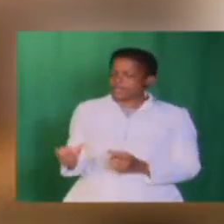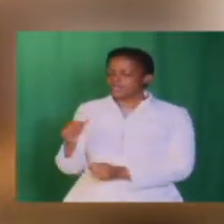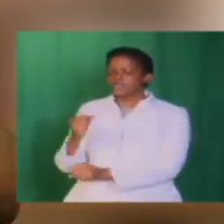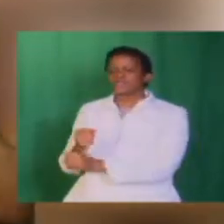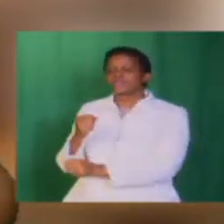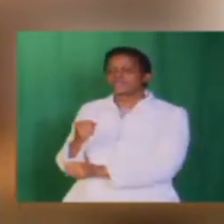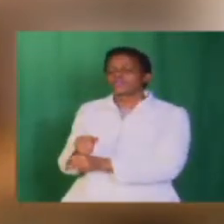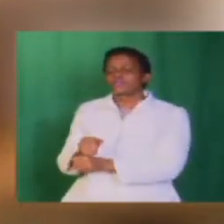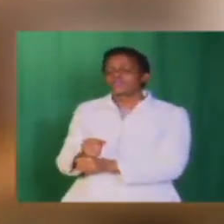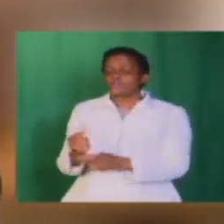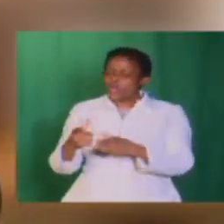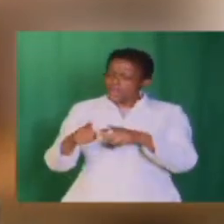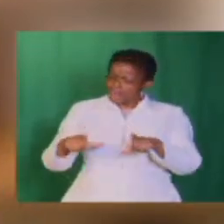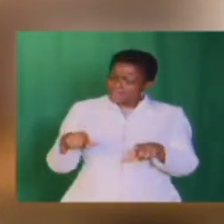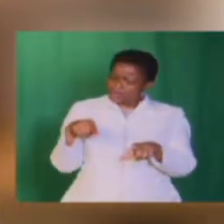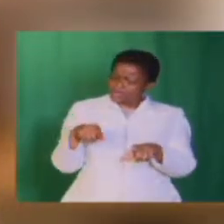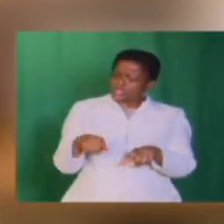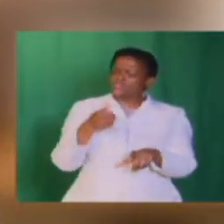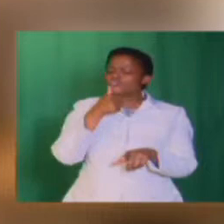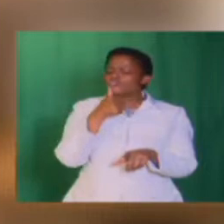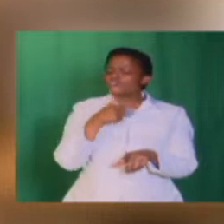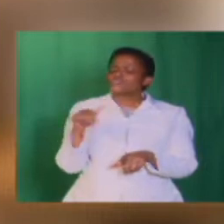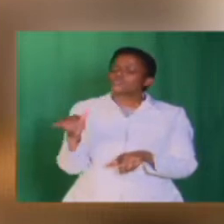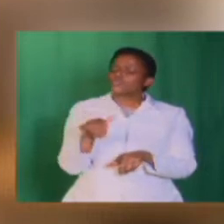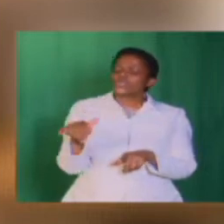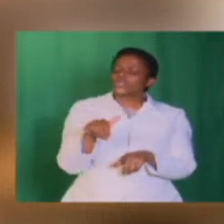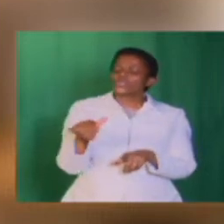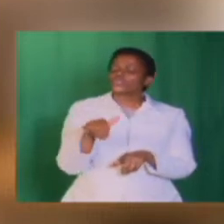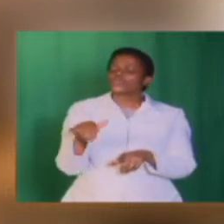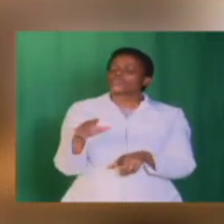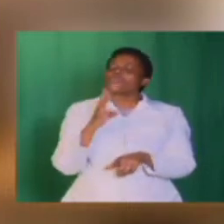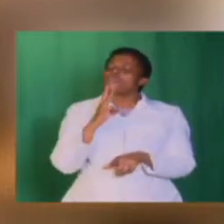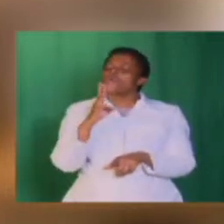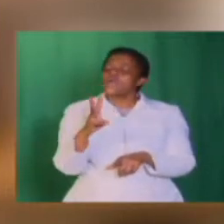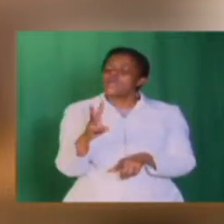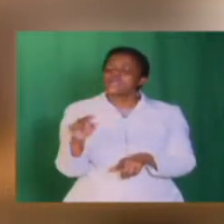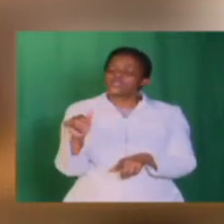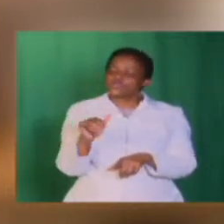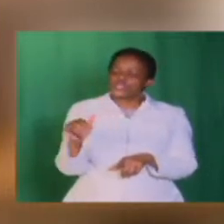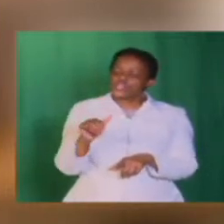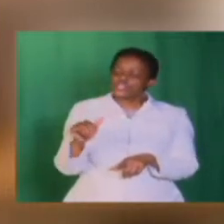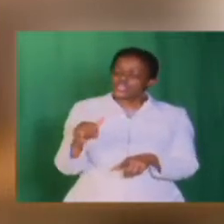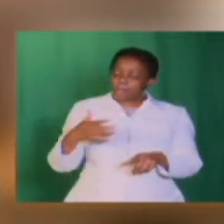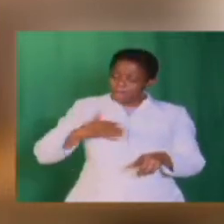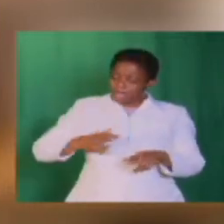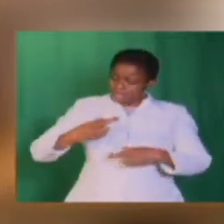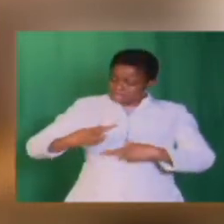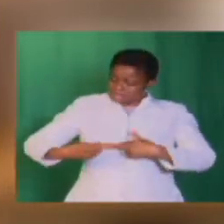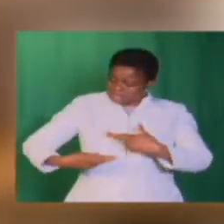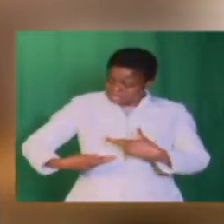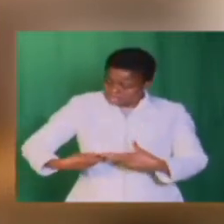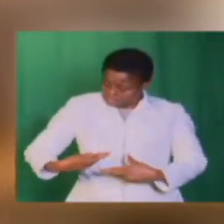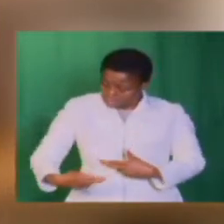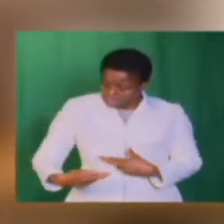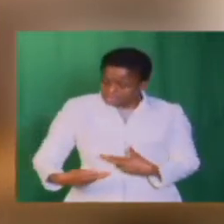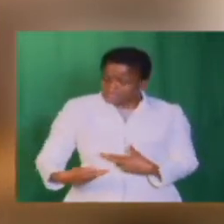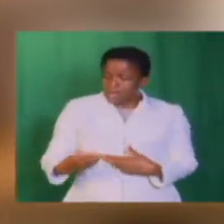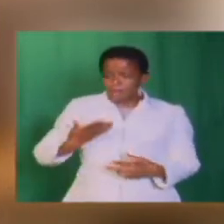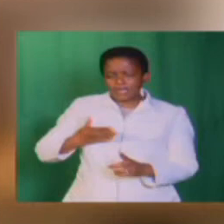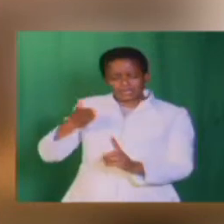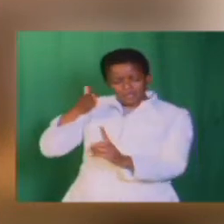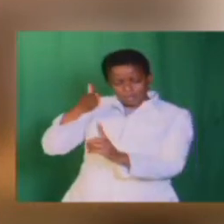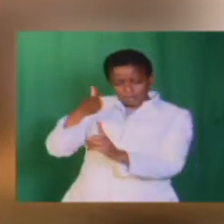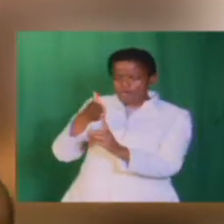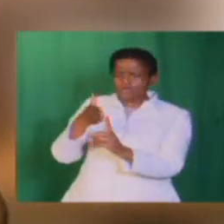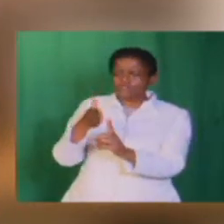way I'm going to use language then will be different. I am going to be a bit more respectful. I'm going to be straight to the point. I